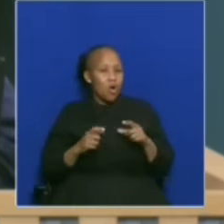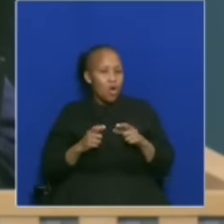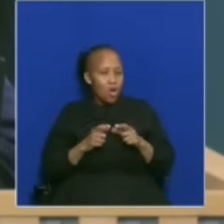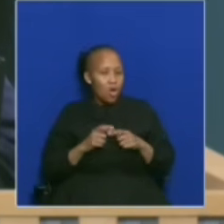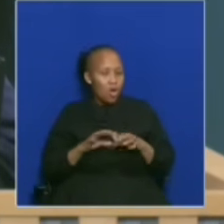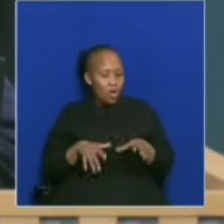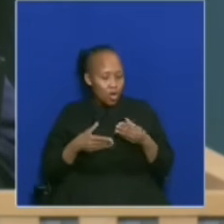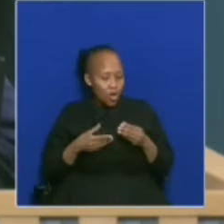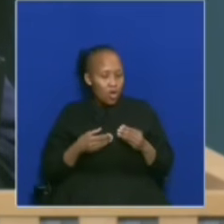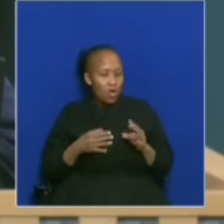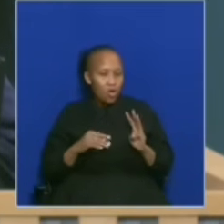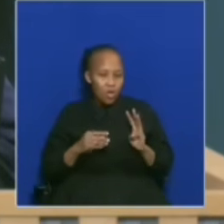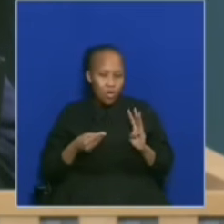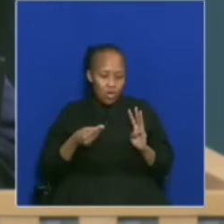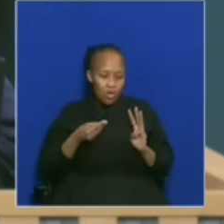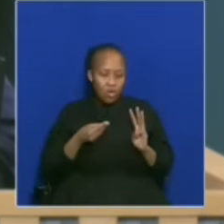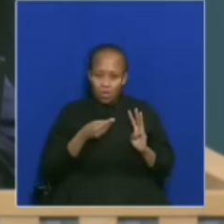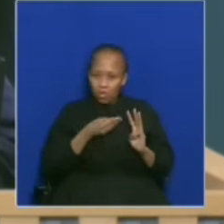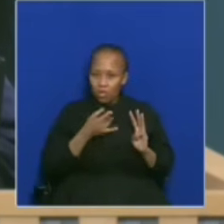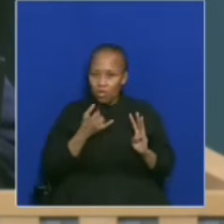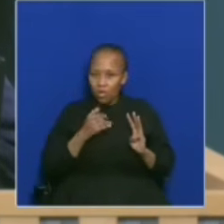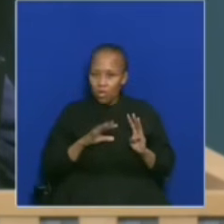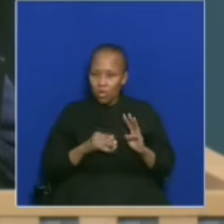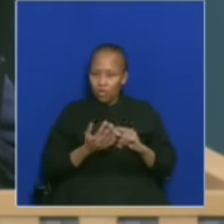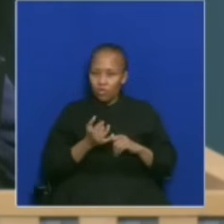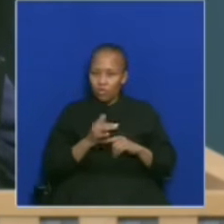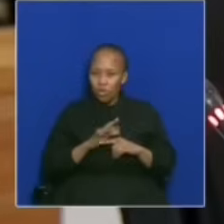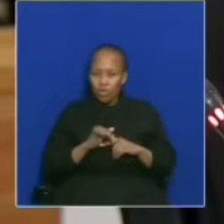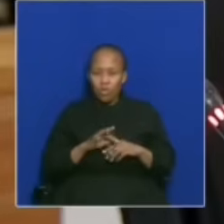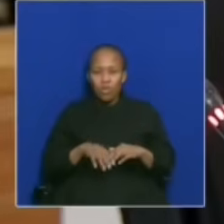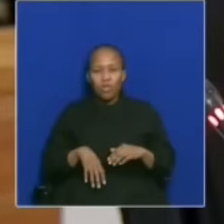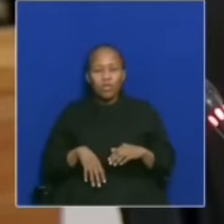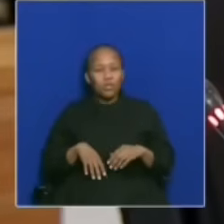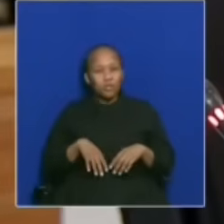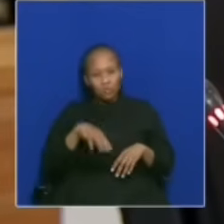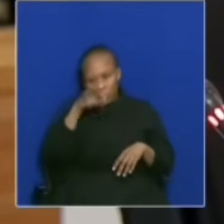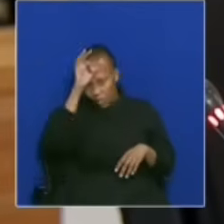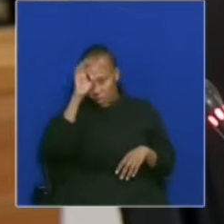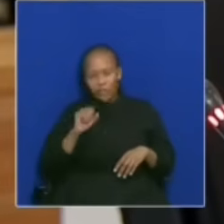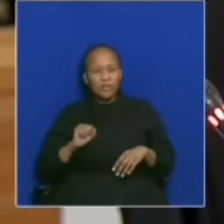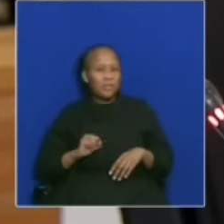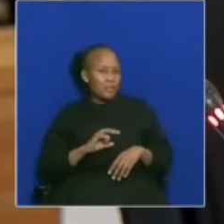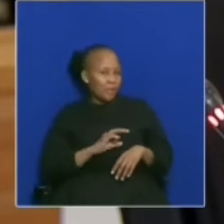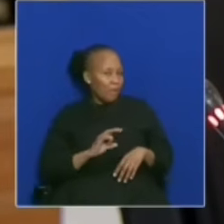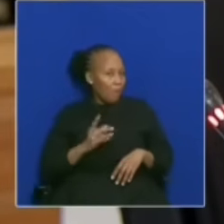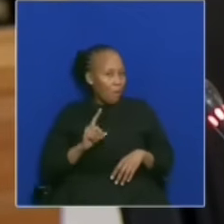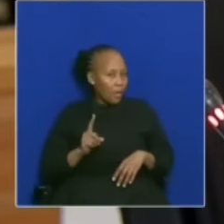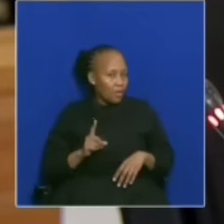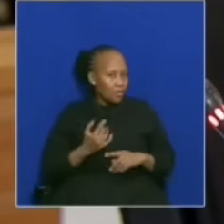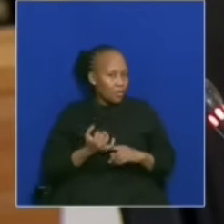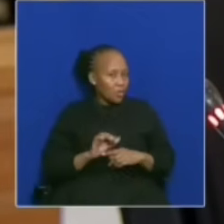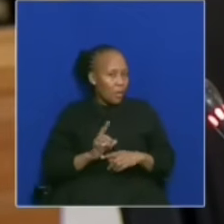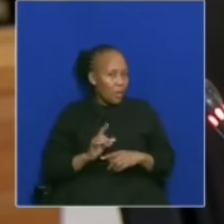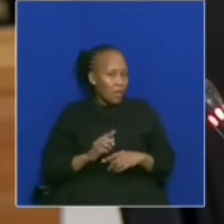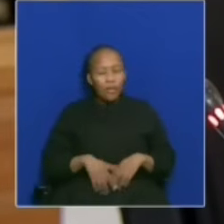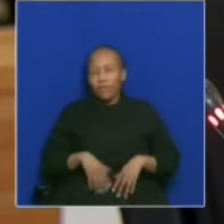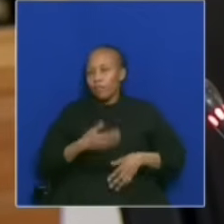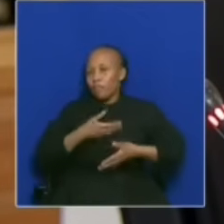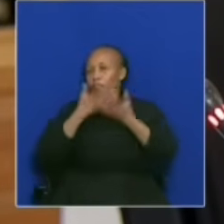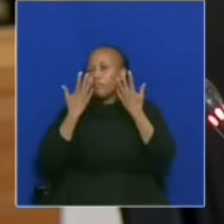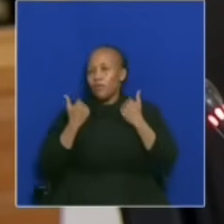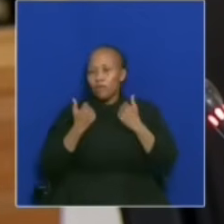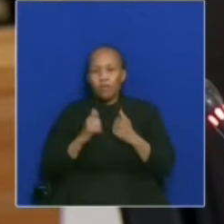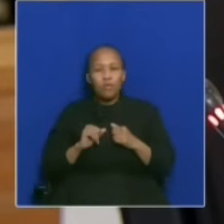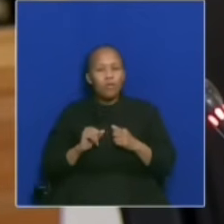a law enforcement officer? What does it show exactly? We do not know. We have not seen. That's a question we'd like to ask both of